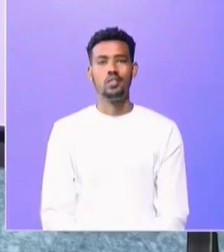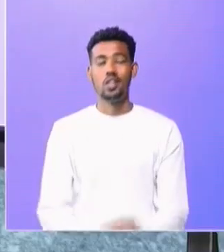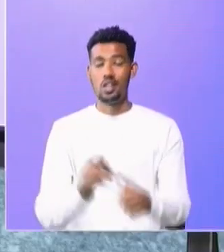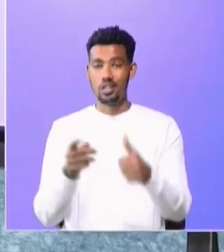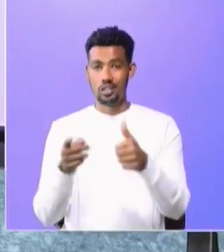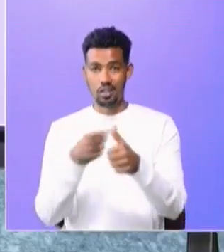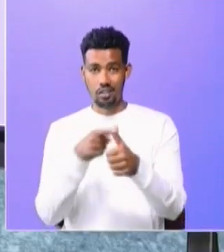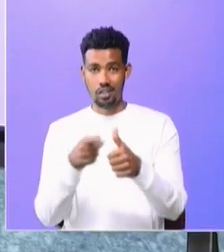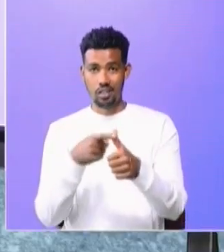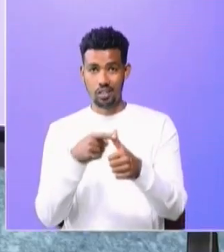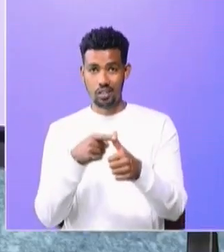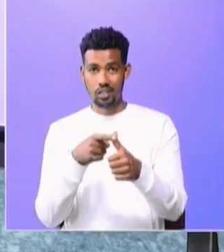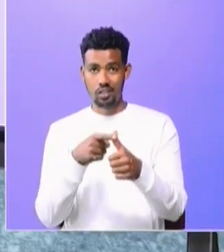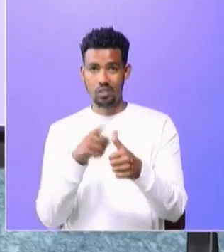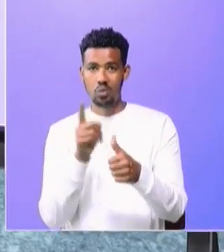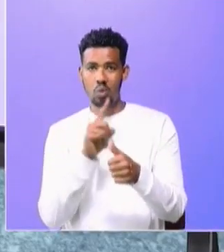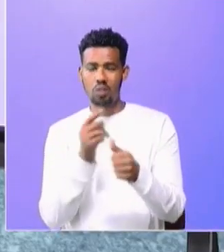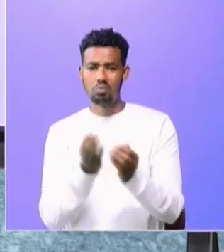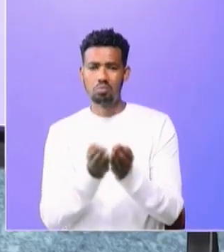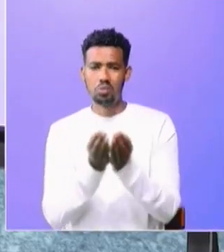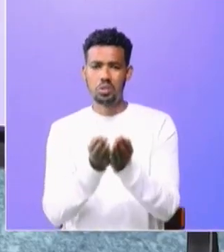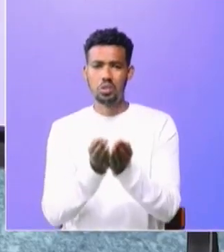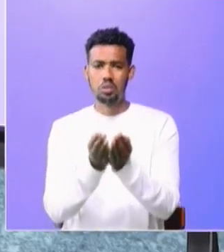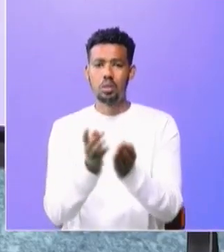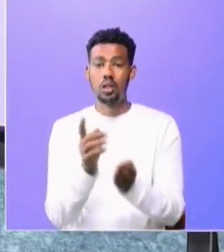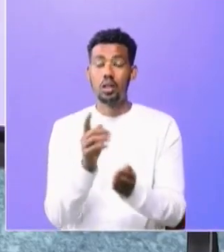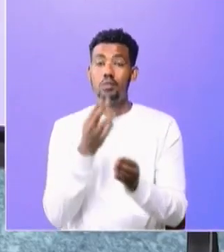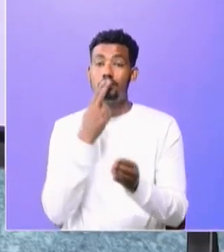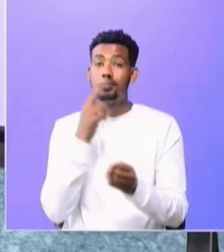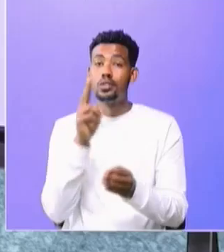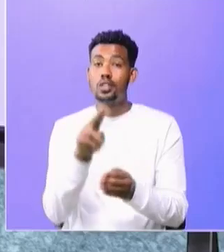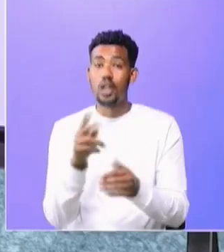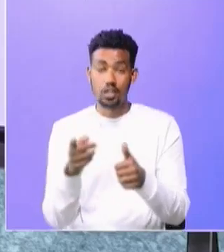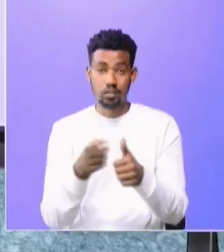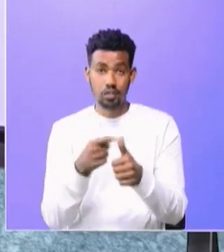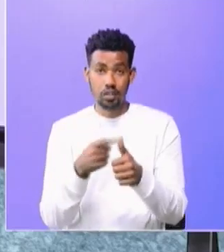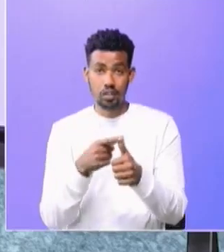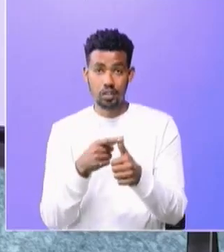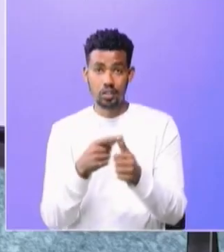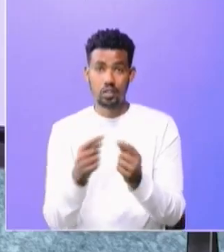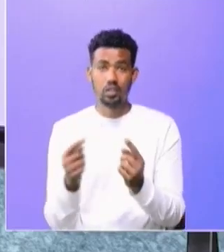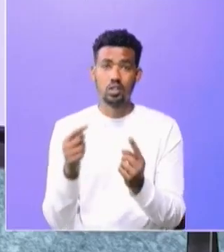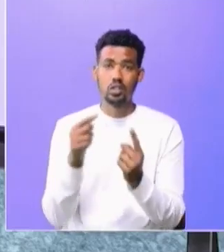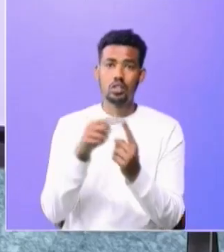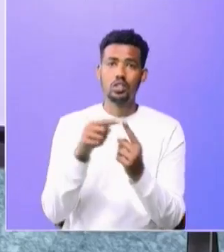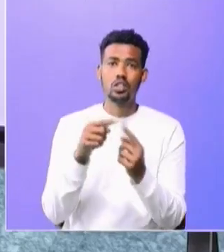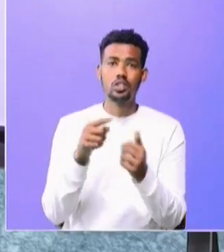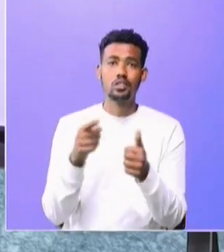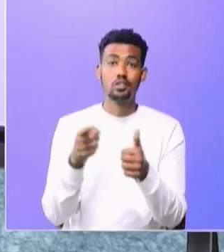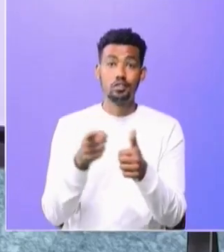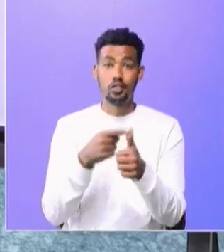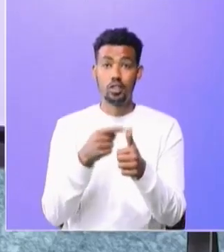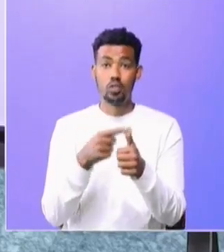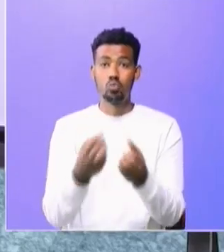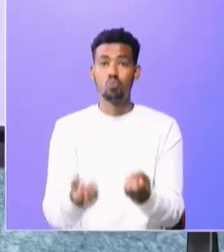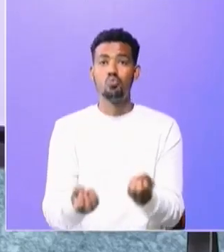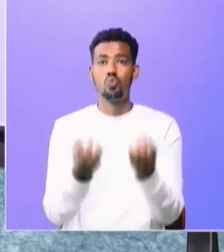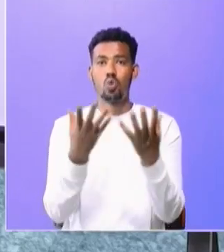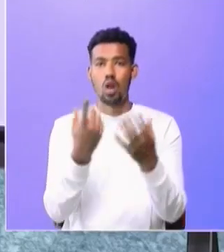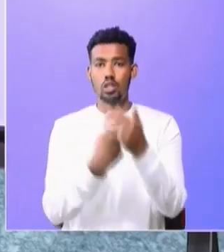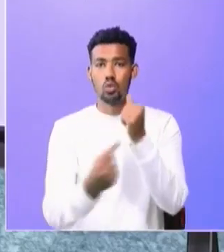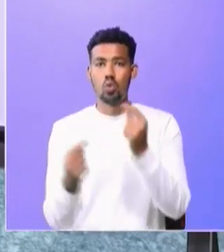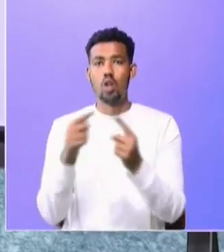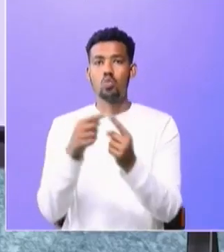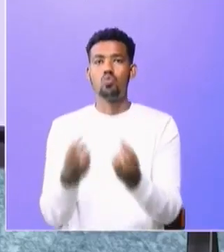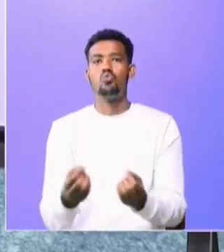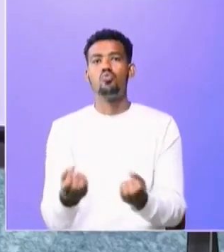one, ship. Here is the instruction first. Change the following names to plural form. So here is the first